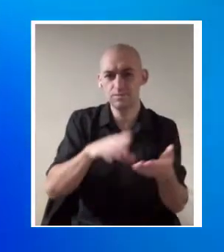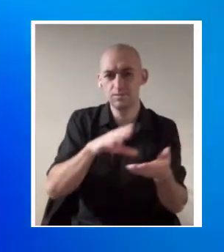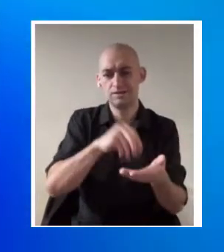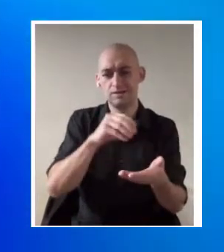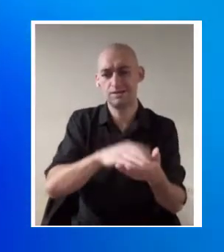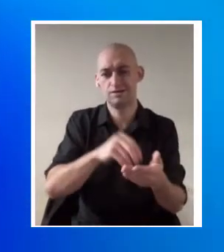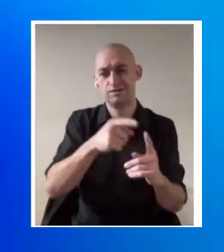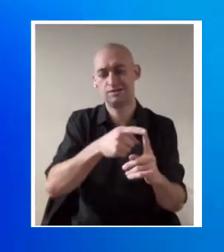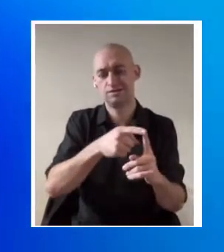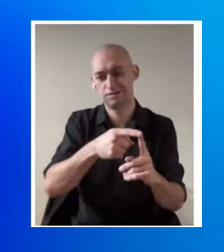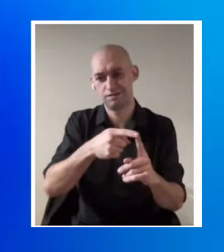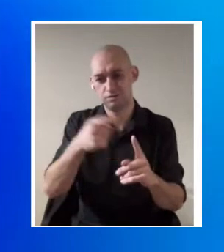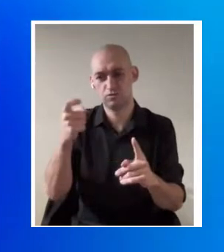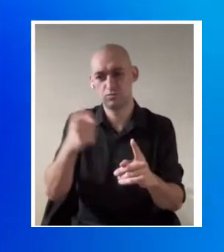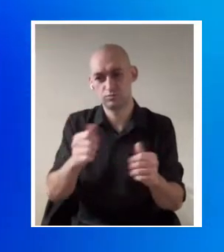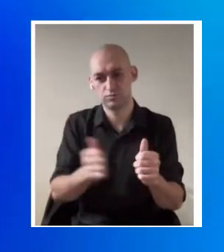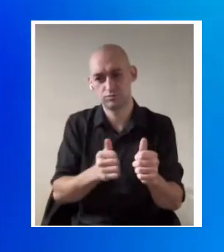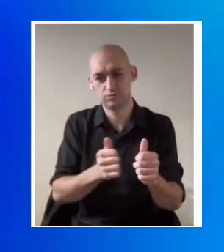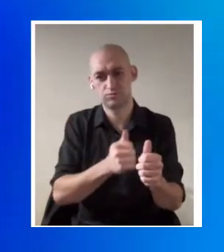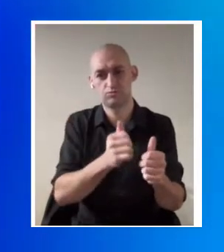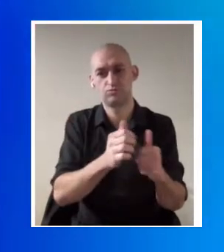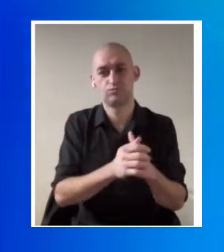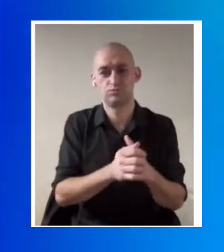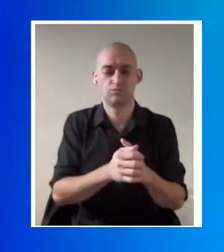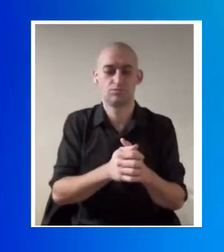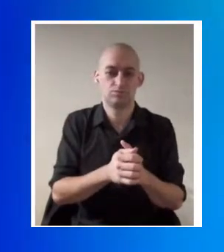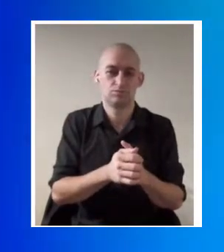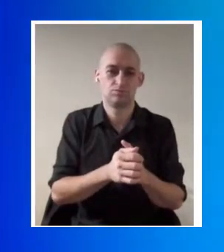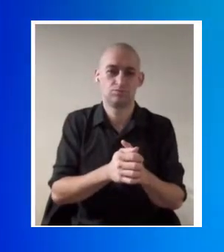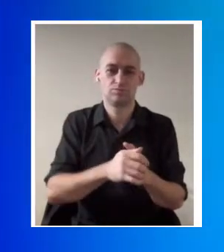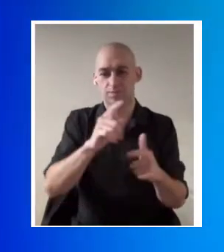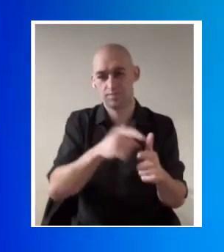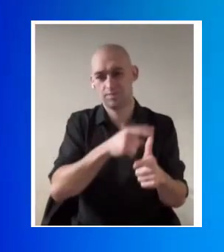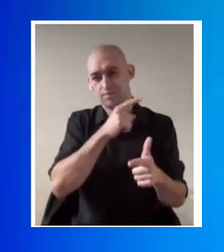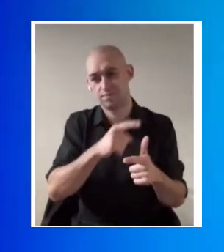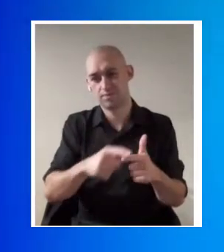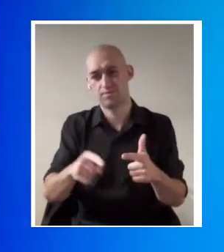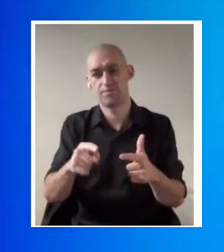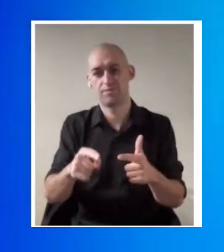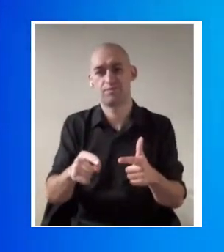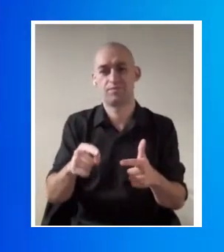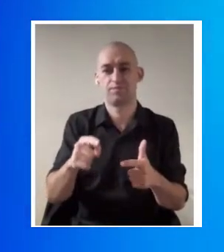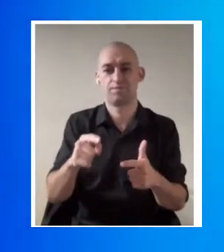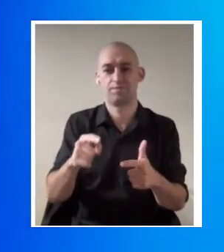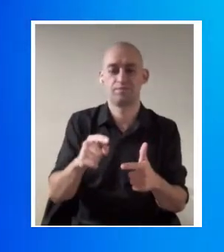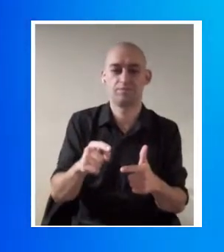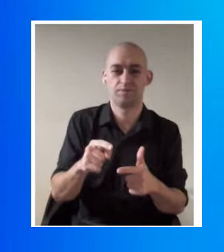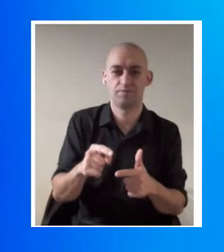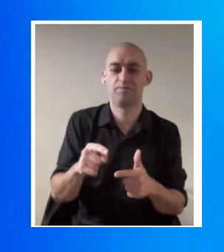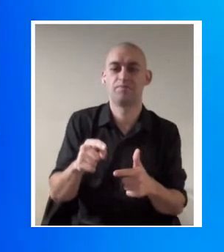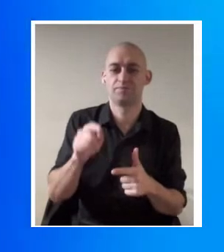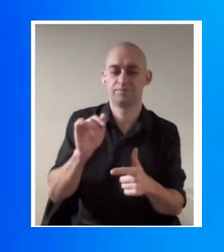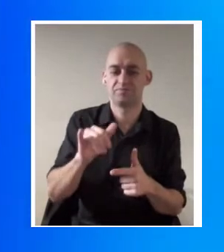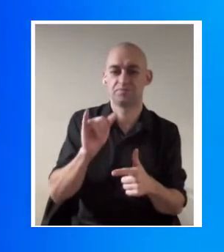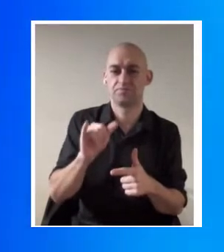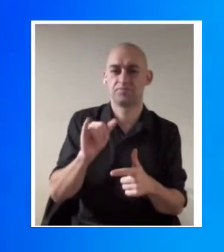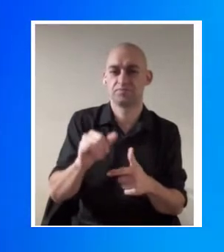presentation? And then what happens? So after